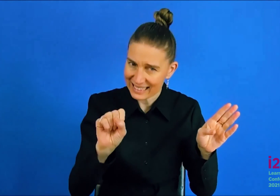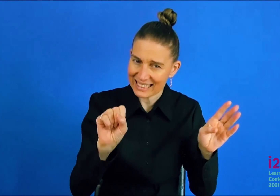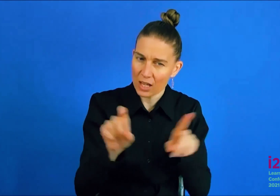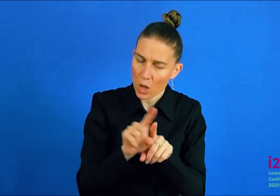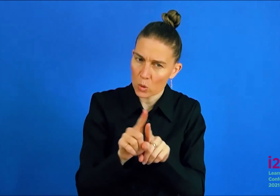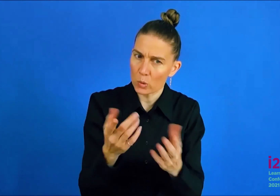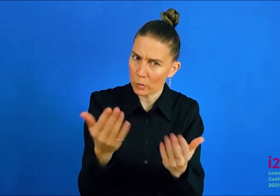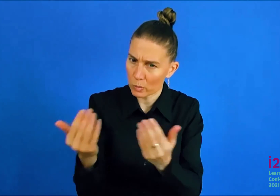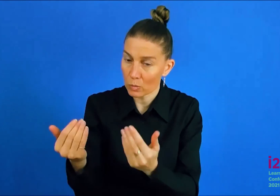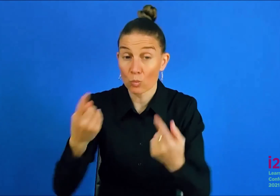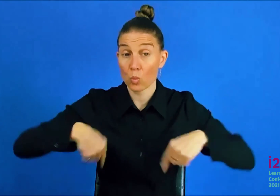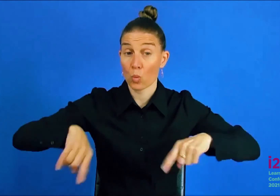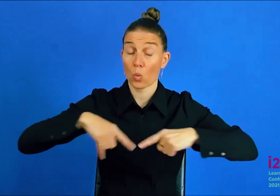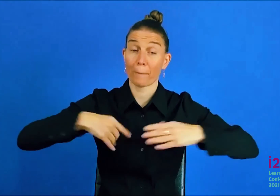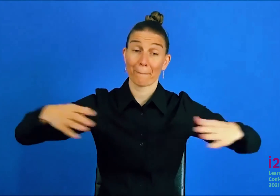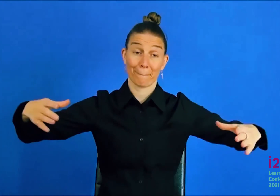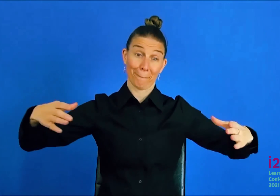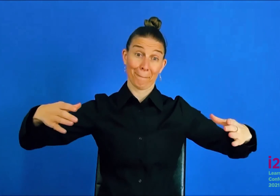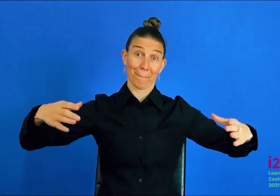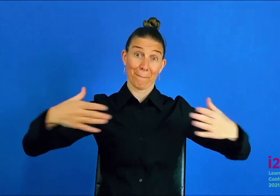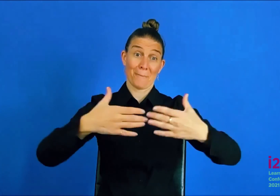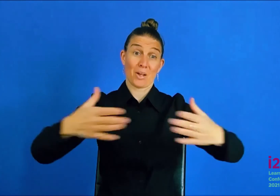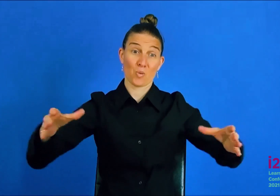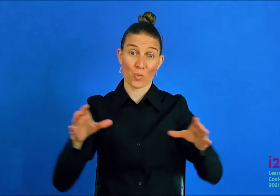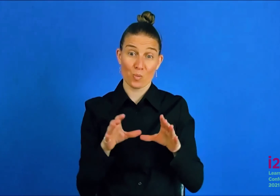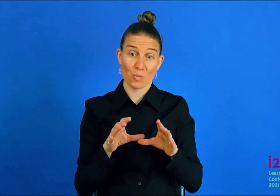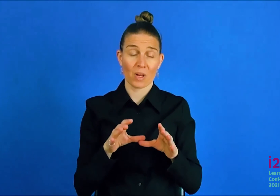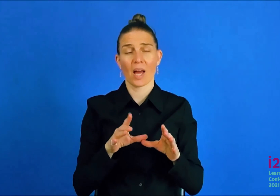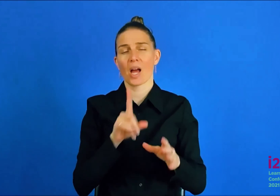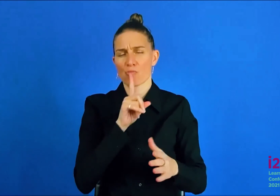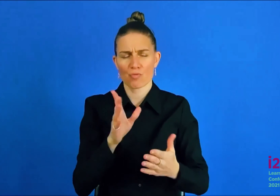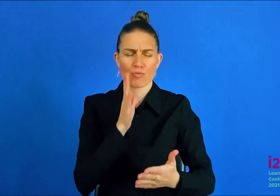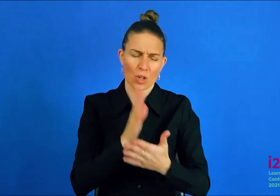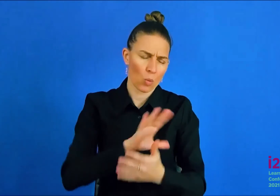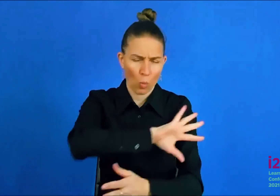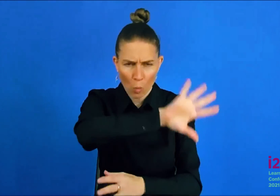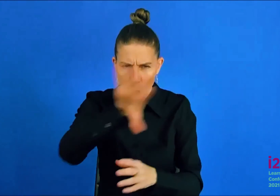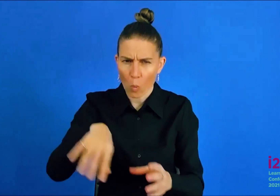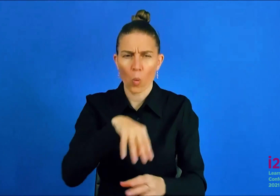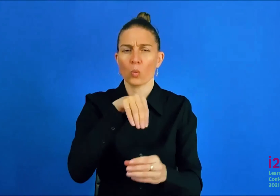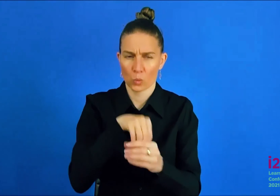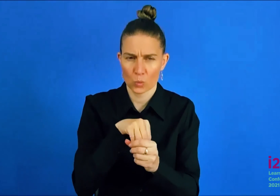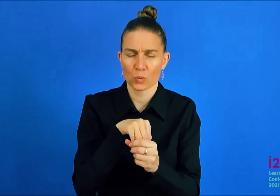quite a large group working together, and it is basically all inclusive. And of course, even when